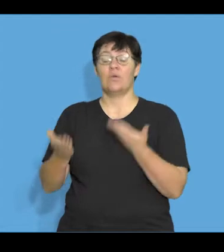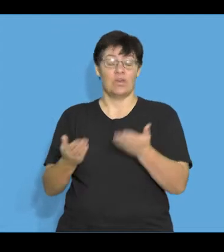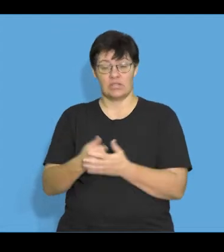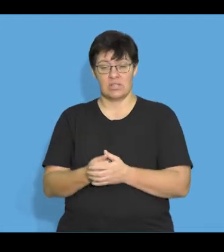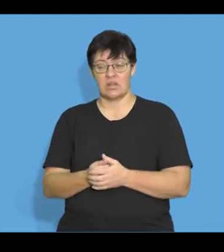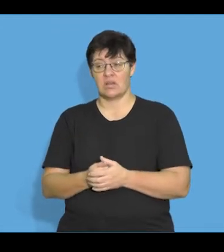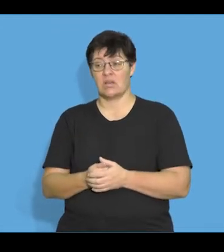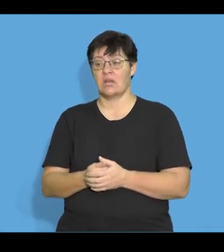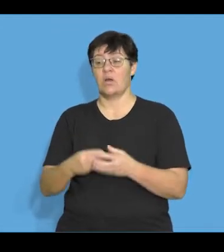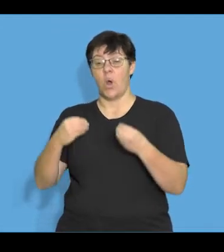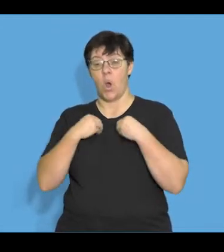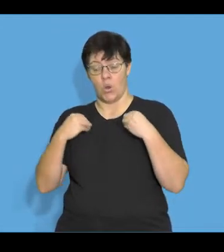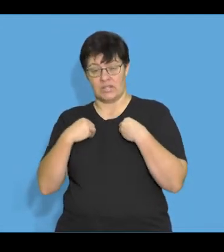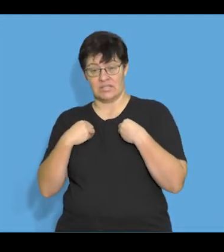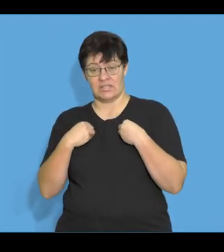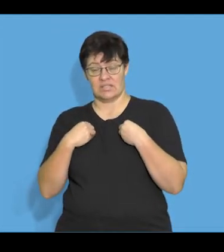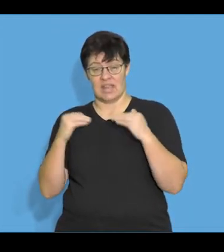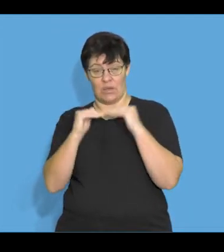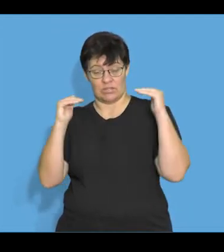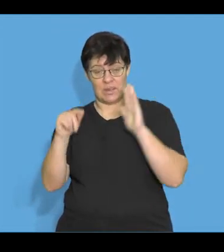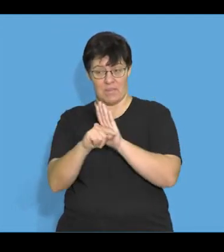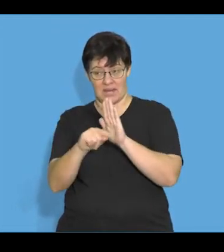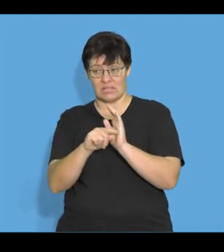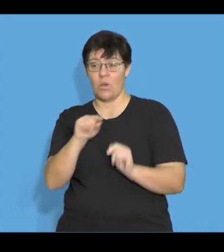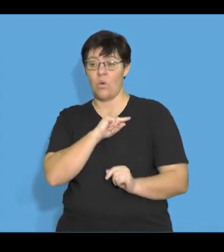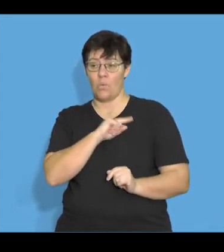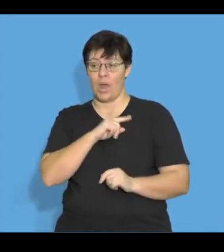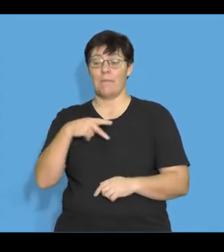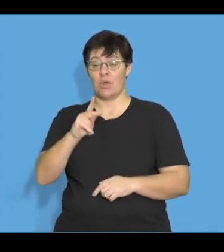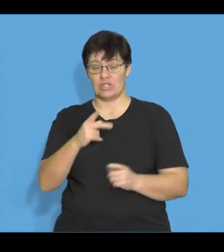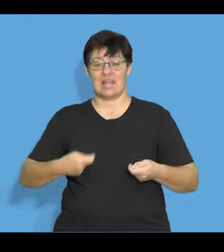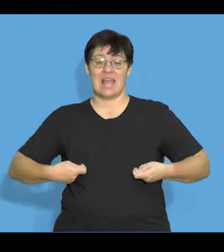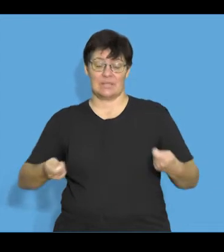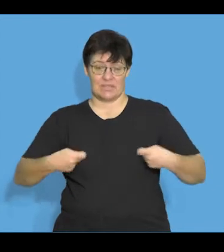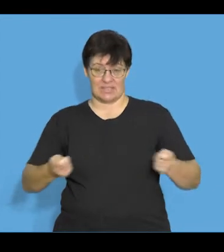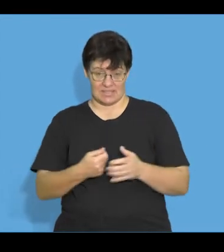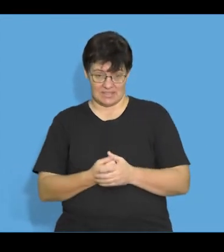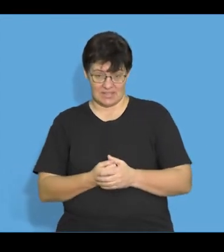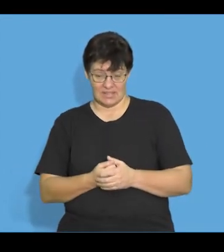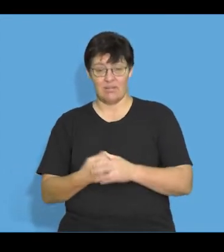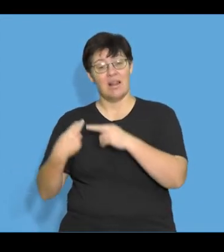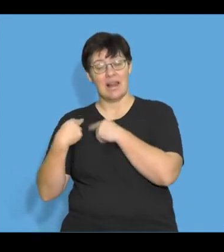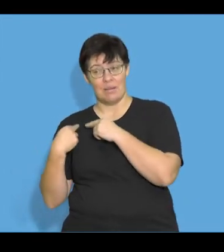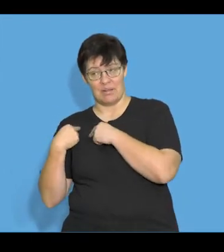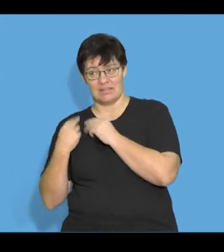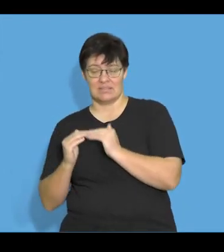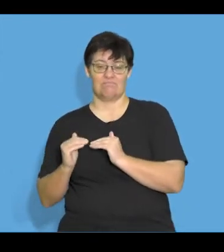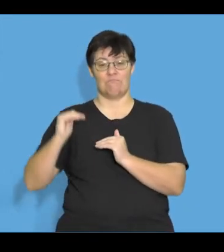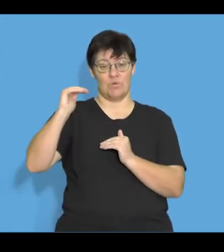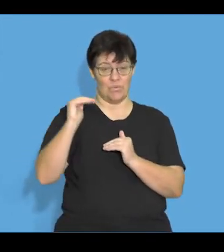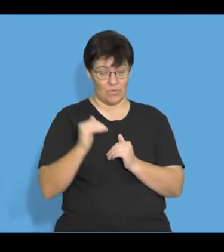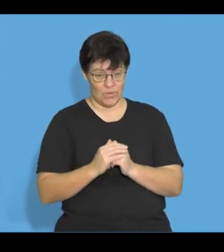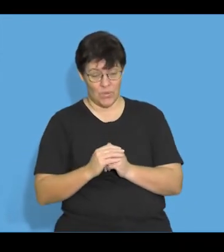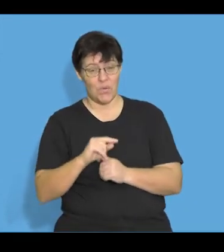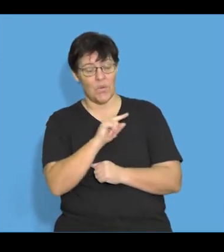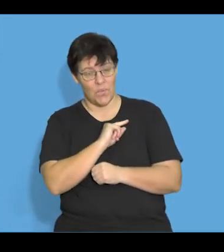will be owner's equity minus Y. Purchases is regarded as an expense, and your liabilities increase because